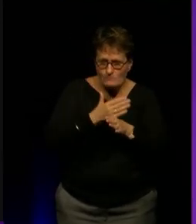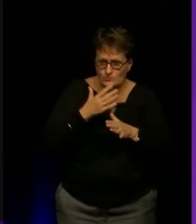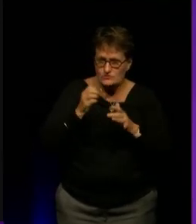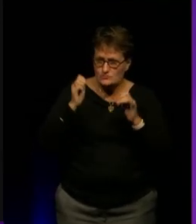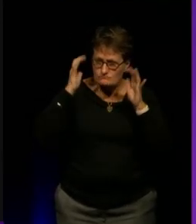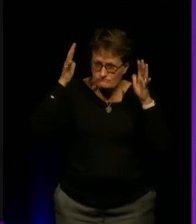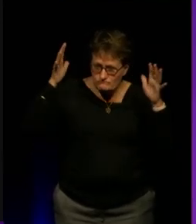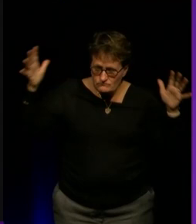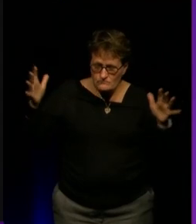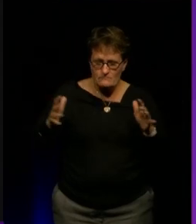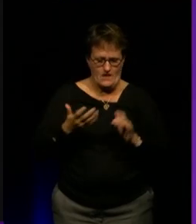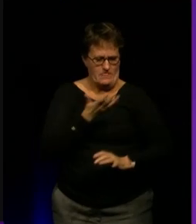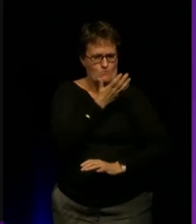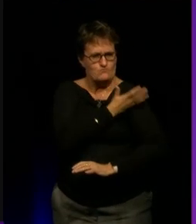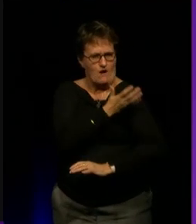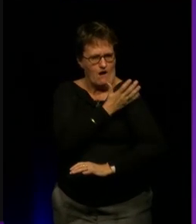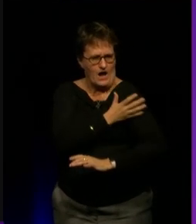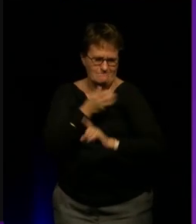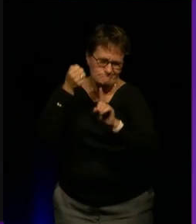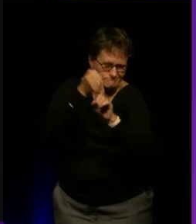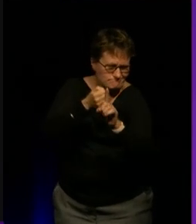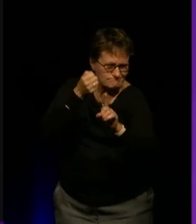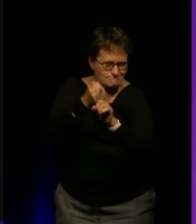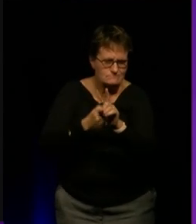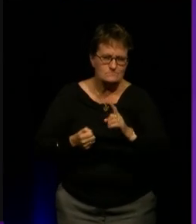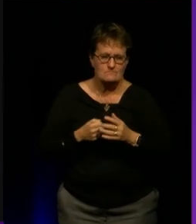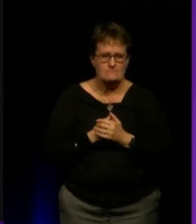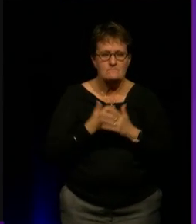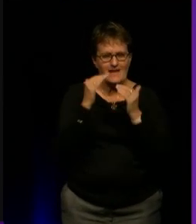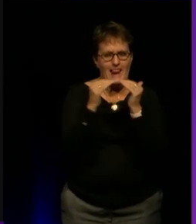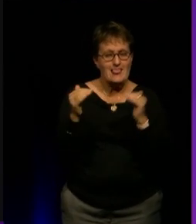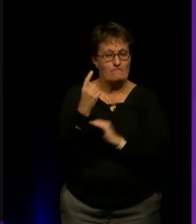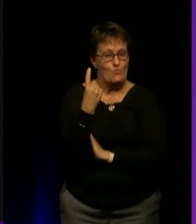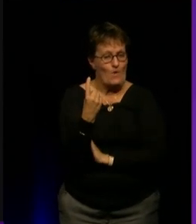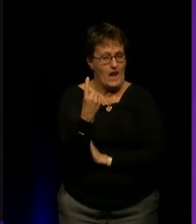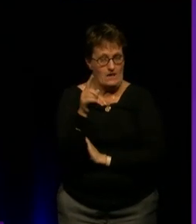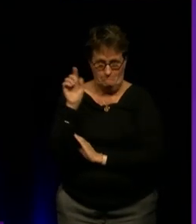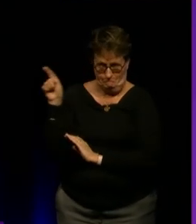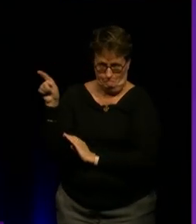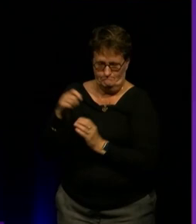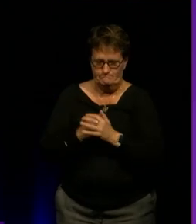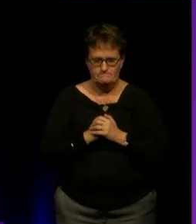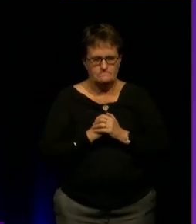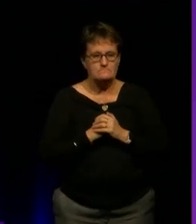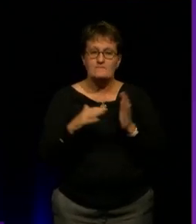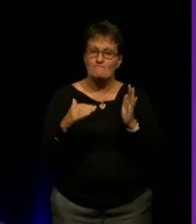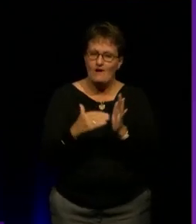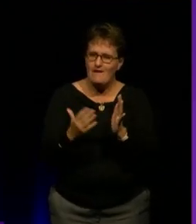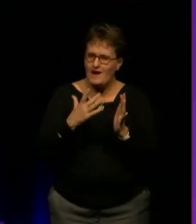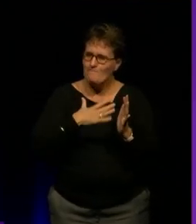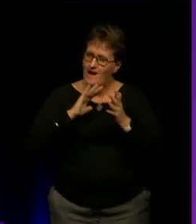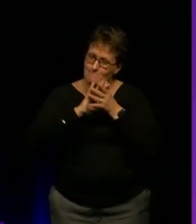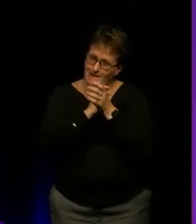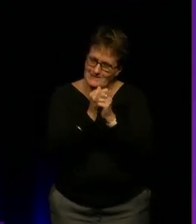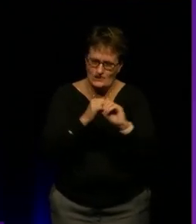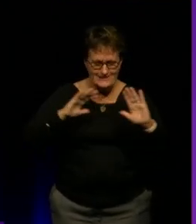pride, artistry and defiance in this unique showcase on Level 1 in Kirraldargan. But for now, it's my great